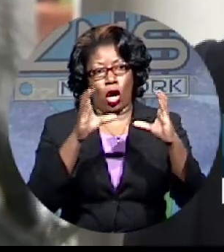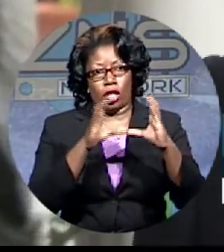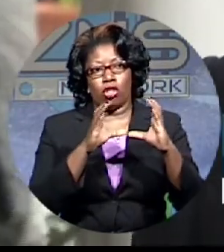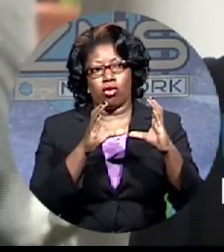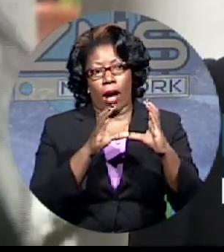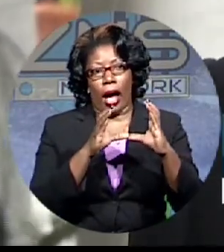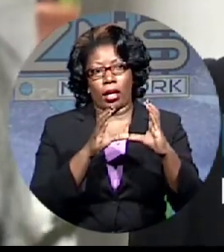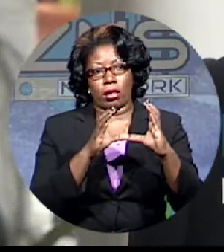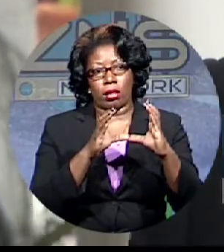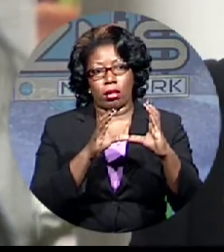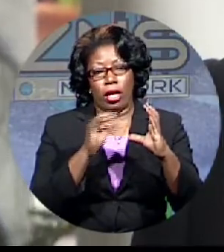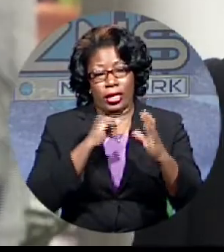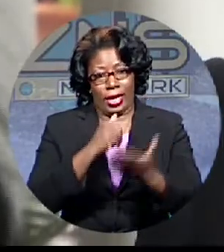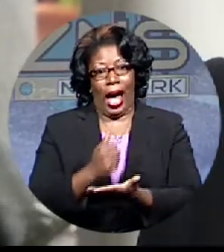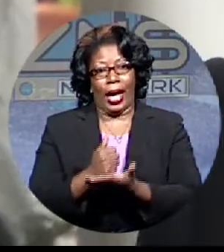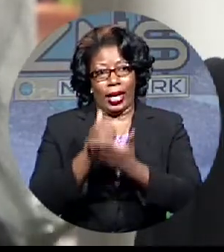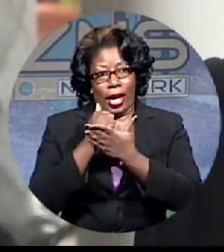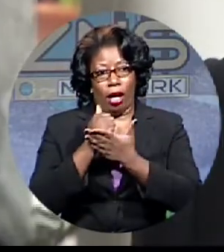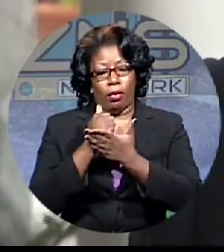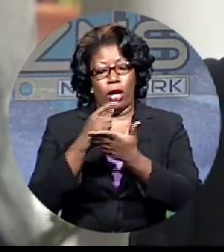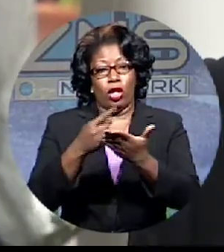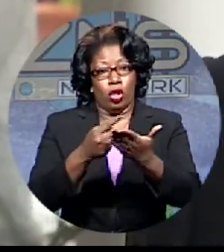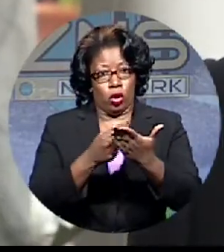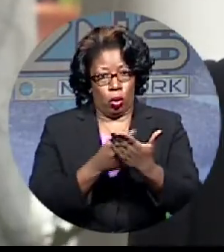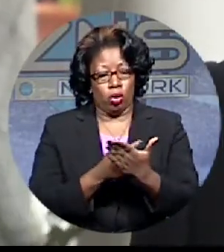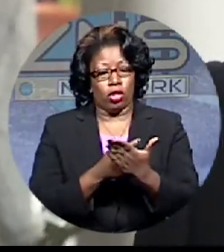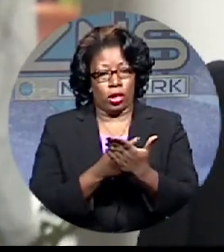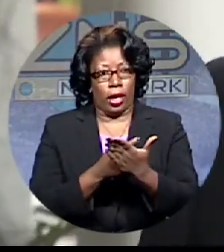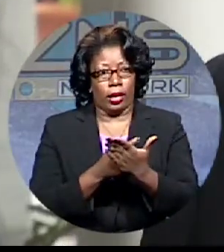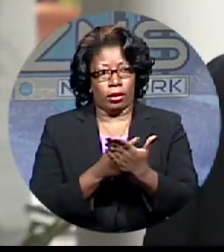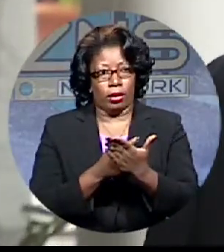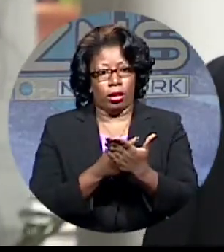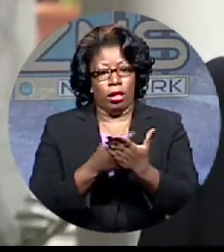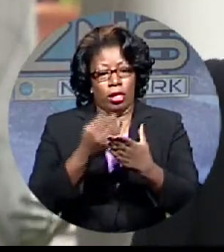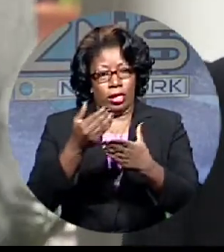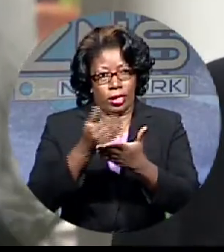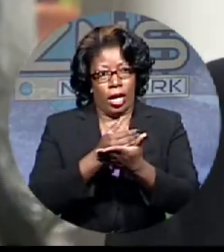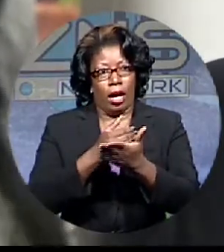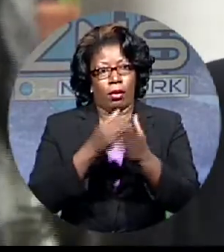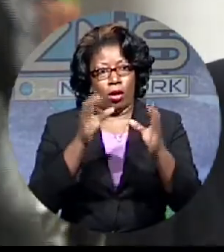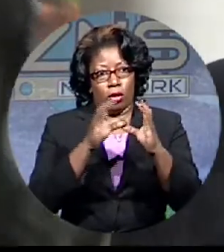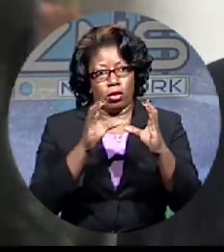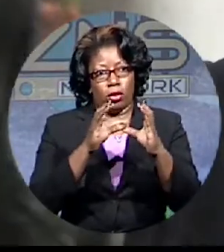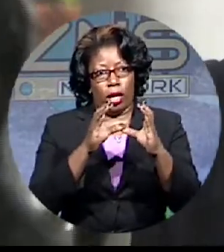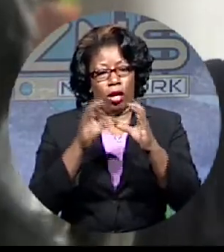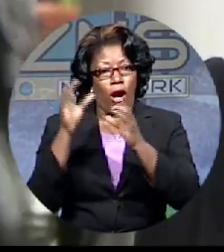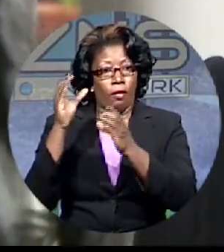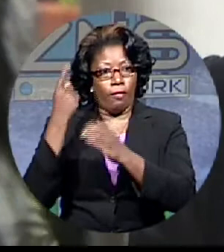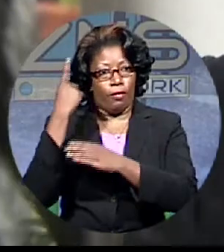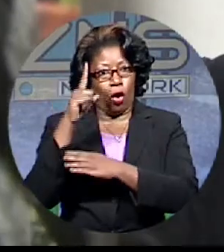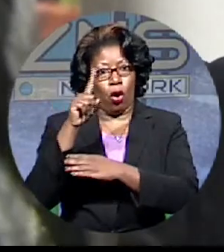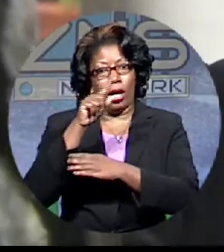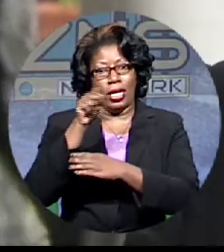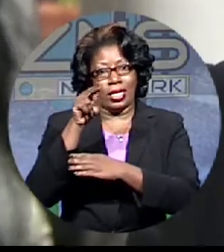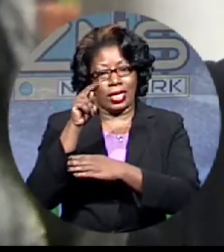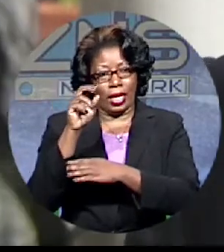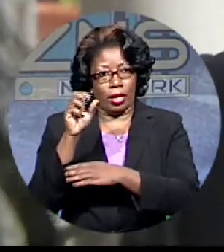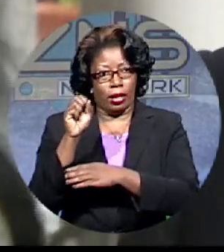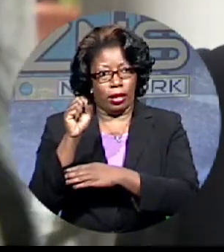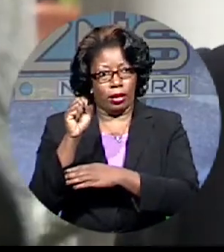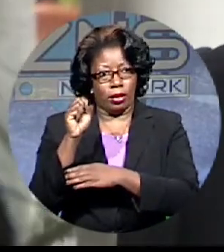know, I was on the other side. I helped to negotiate some really, really lucrative contracts for the broadcasting corporation, for